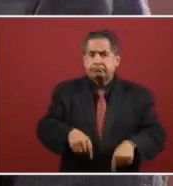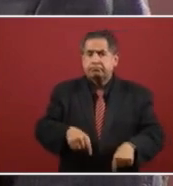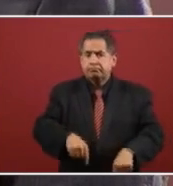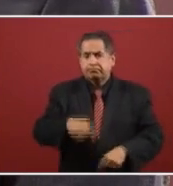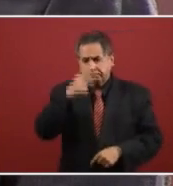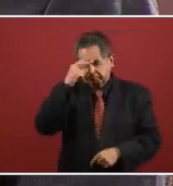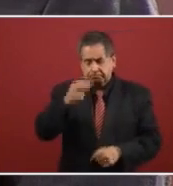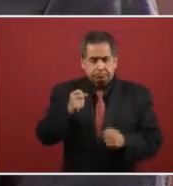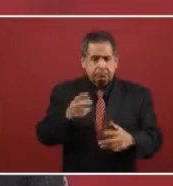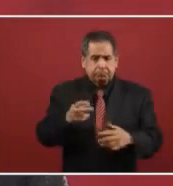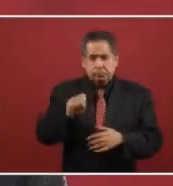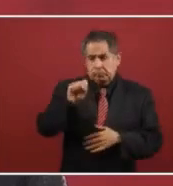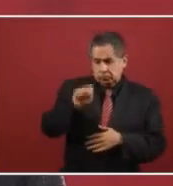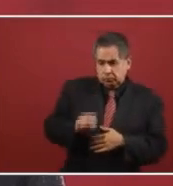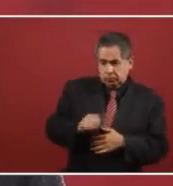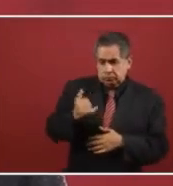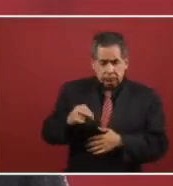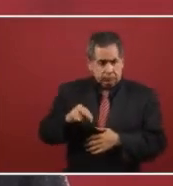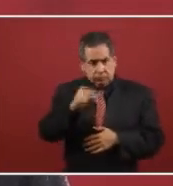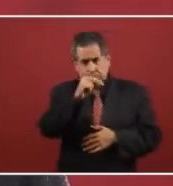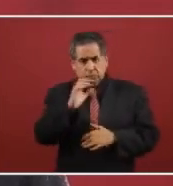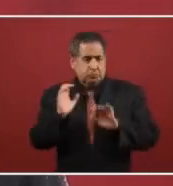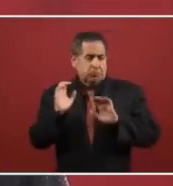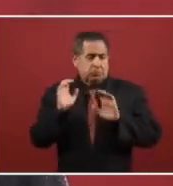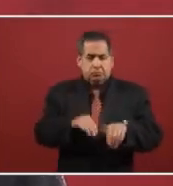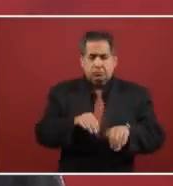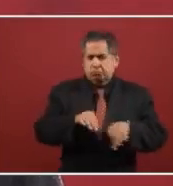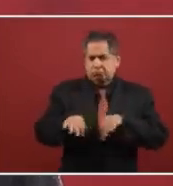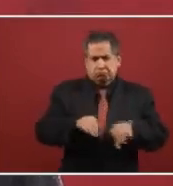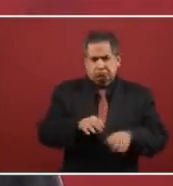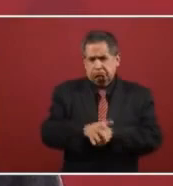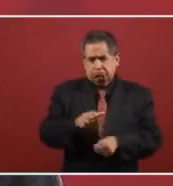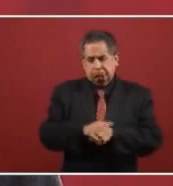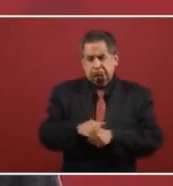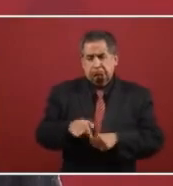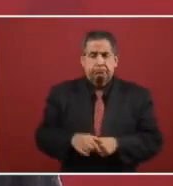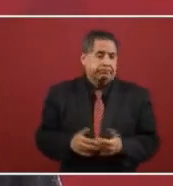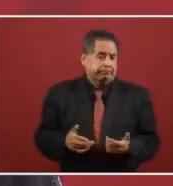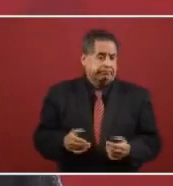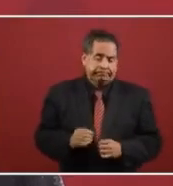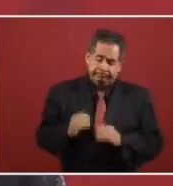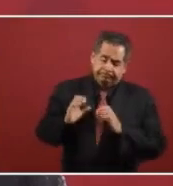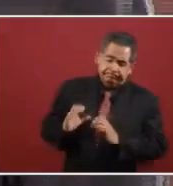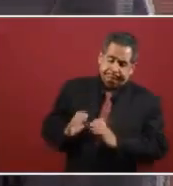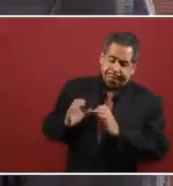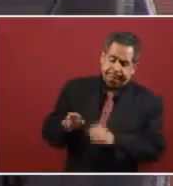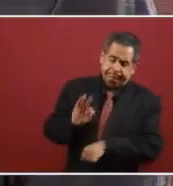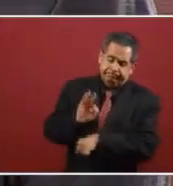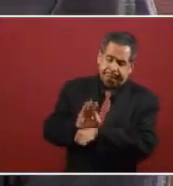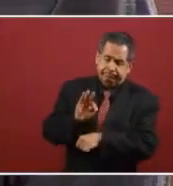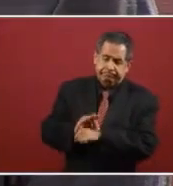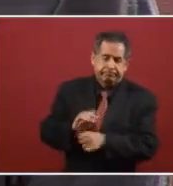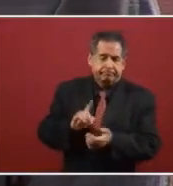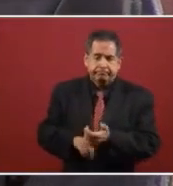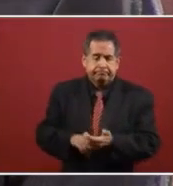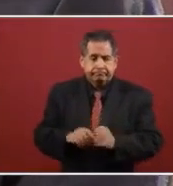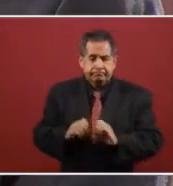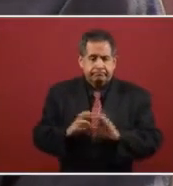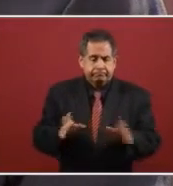incorporating productive activities in Mexico, in the south and the México. north, Y cuidarlos, and to take care of them protegerlos. and to protect